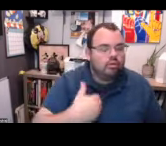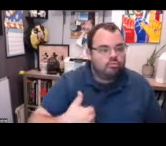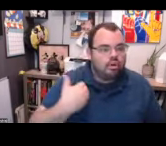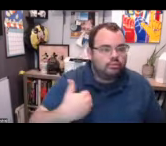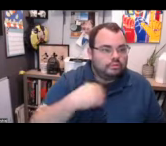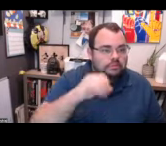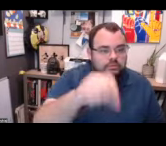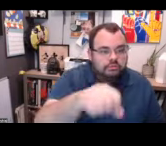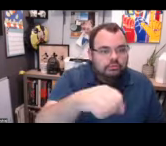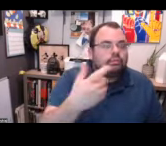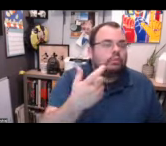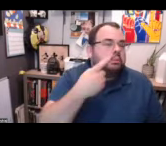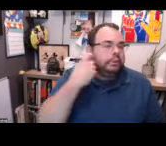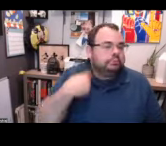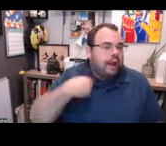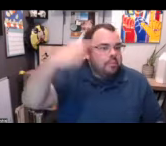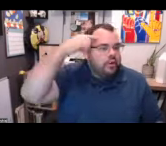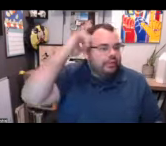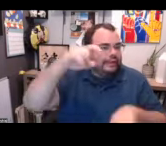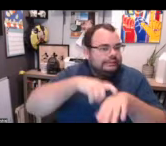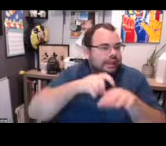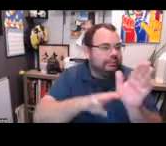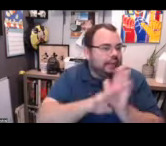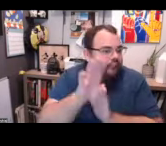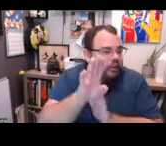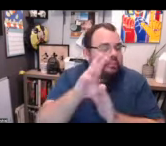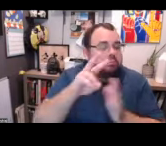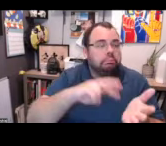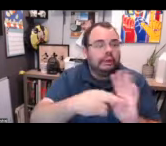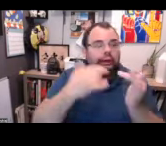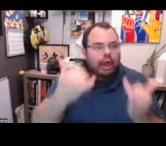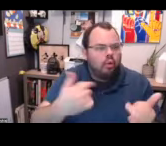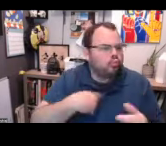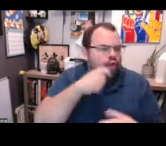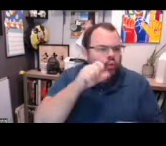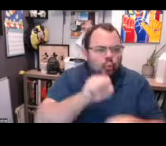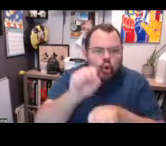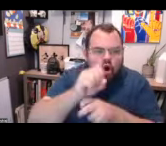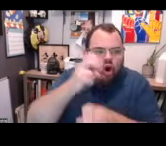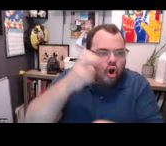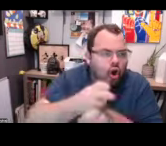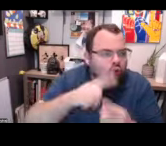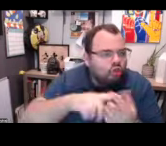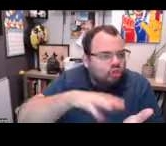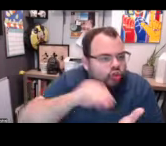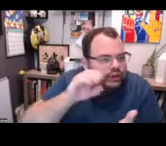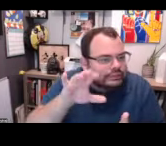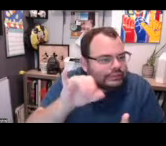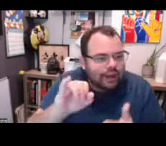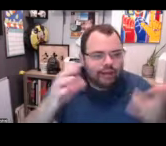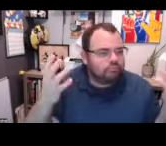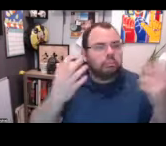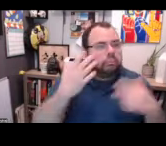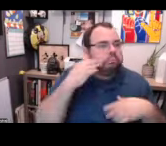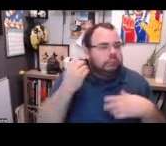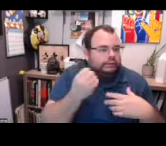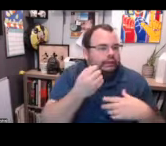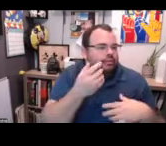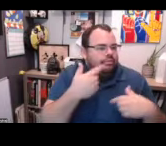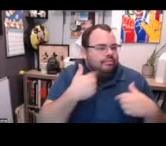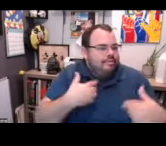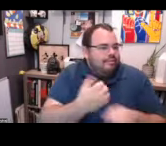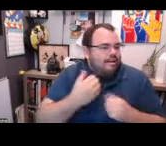for making that decision for me when I was young, because my brain had time to develop, meaning now I don't have to work so hard to